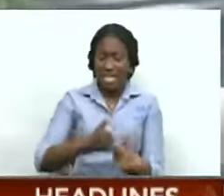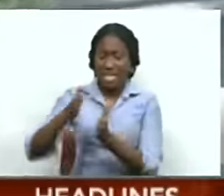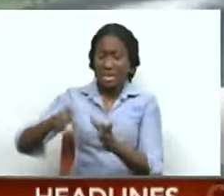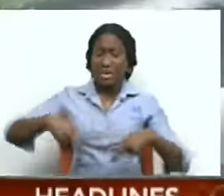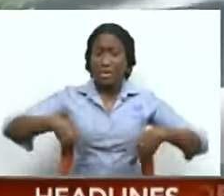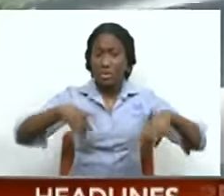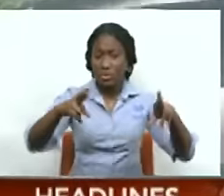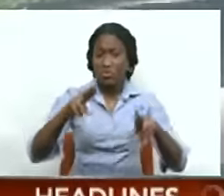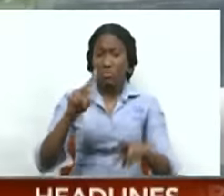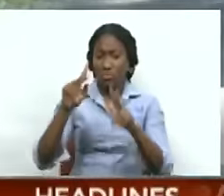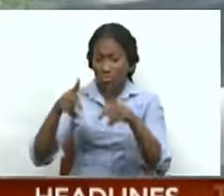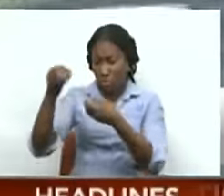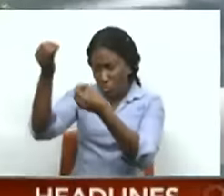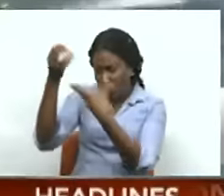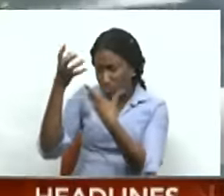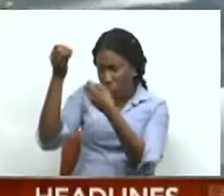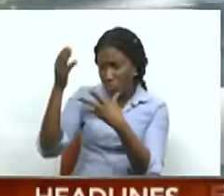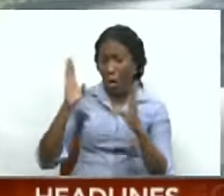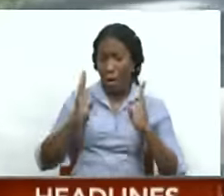bore several marks of violence.